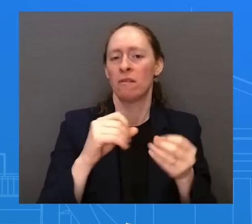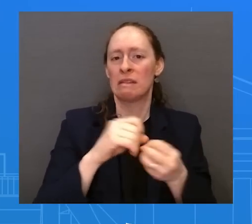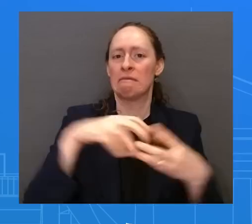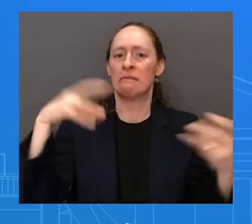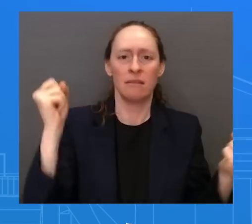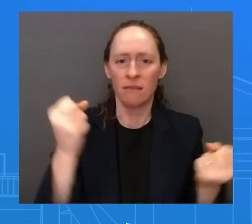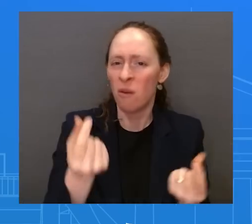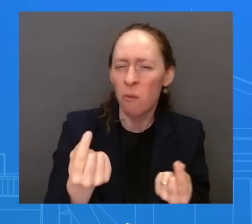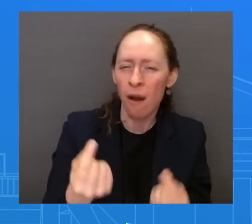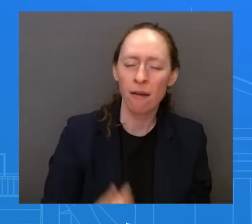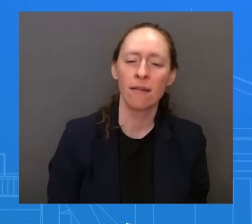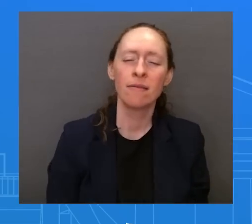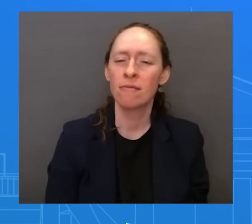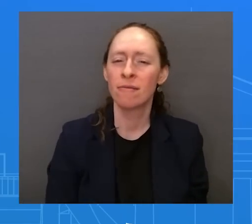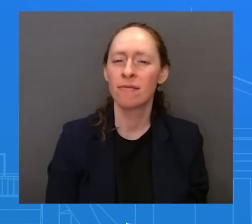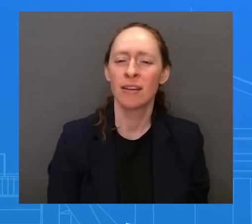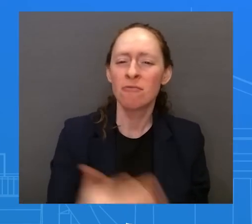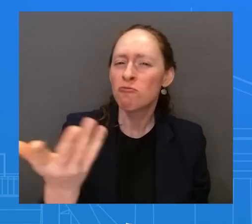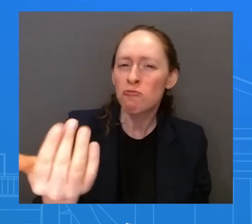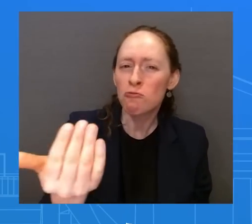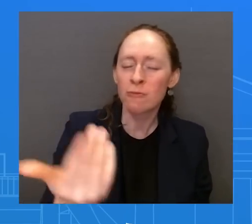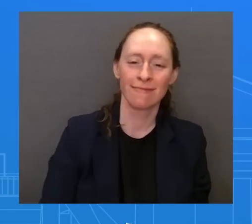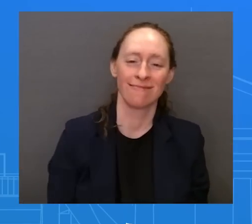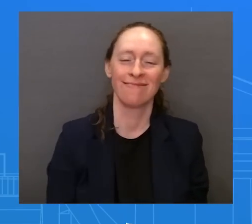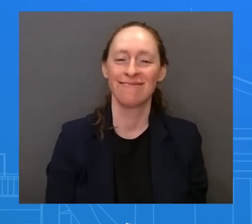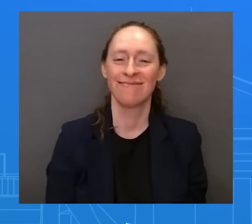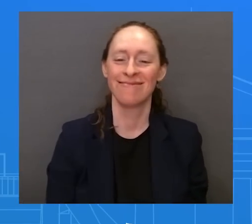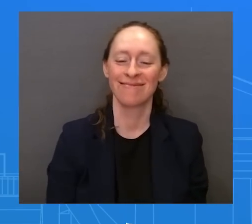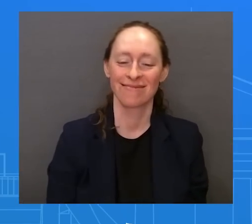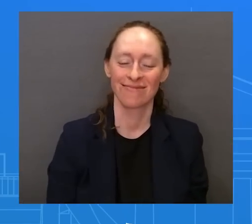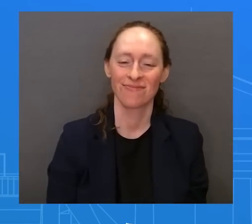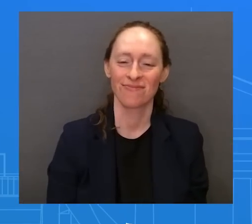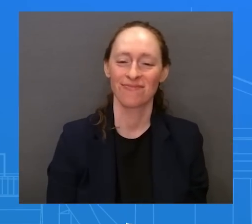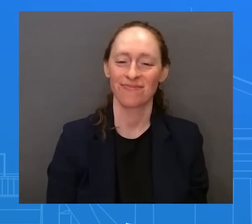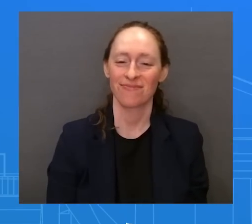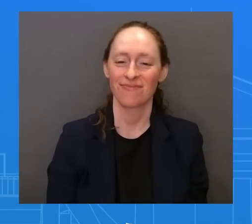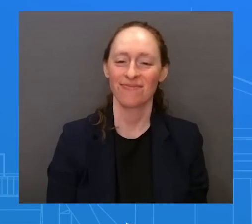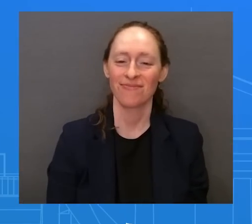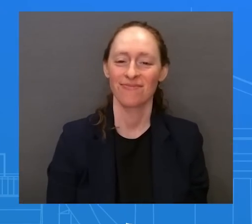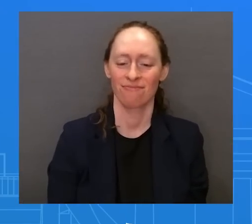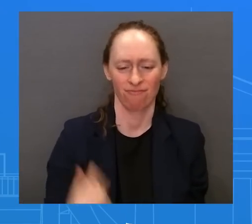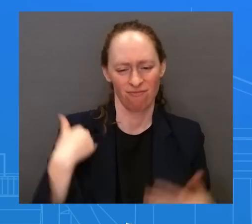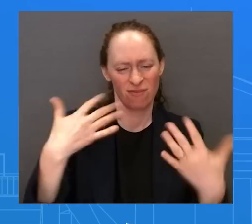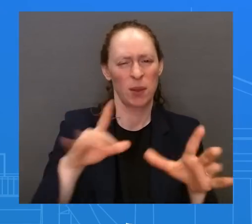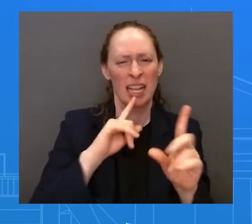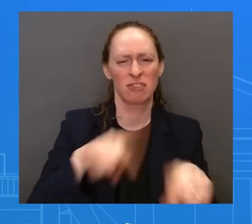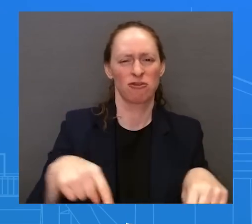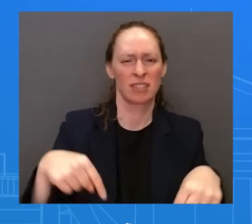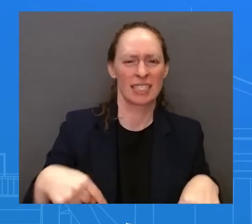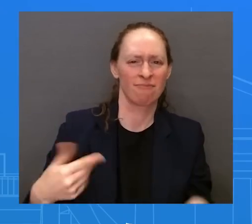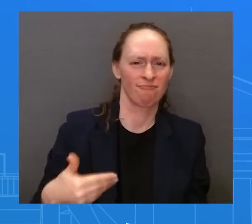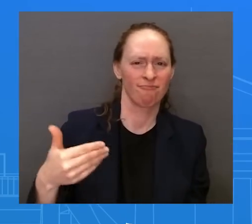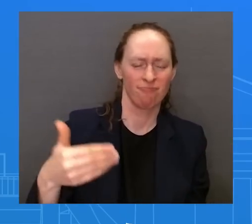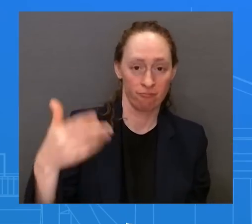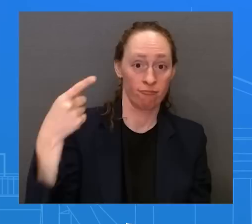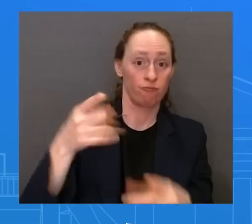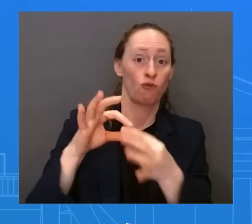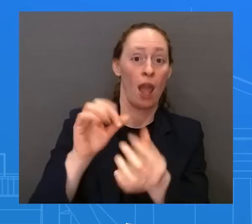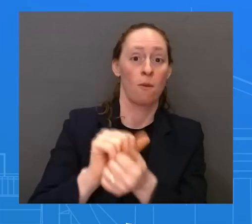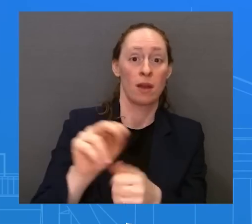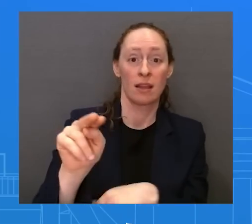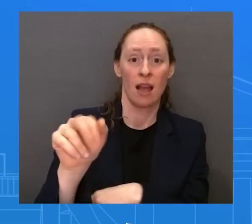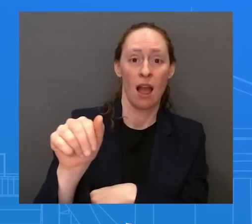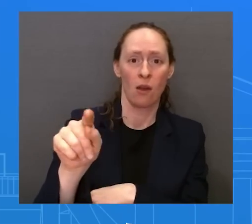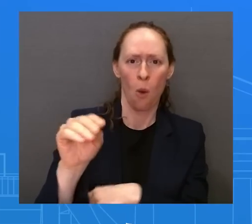spoken to this a couple of times look the our position is pretty clear when it when it comes to a NATO uh a session and uh you know for